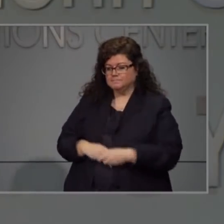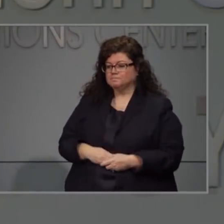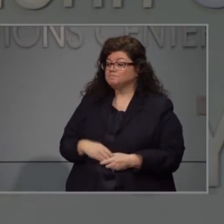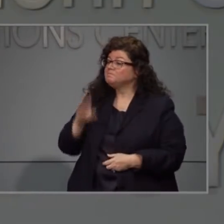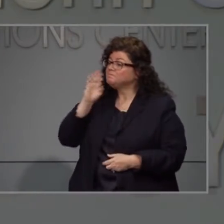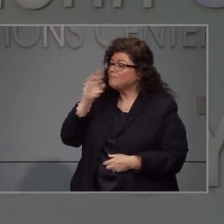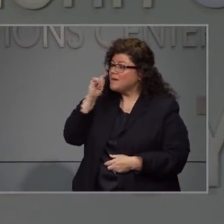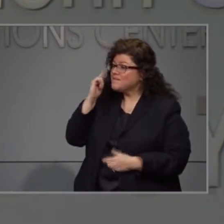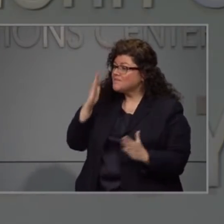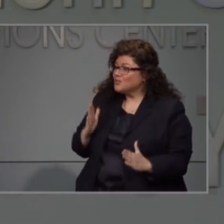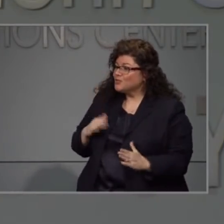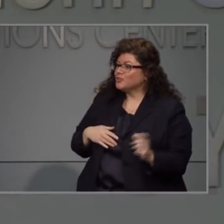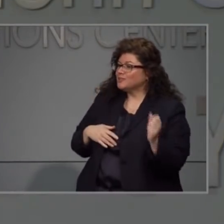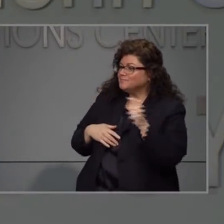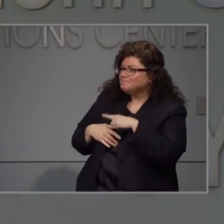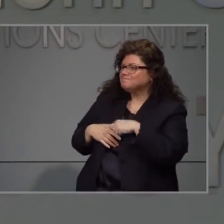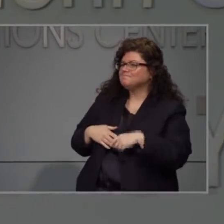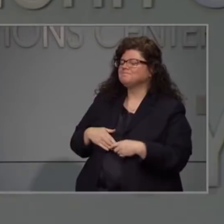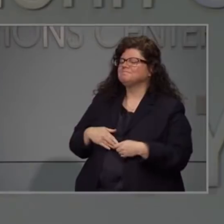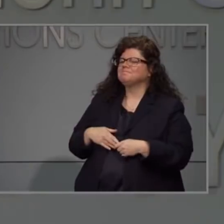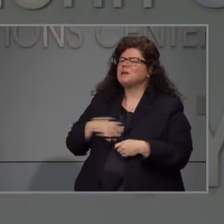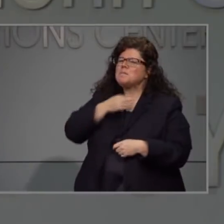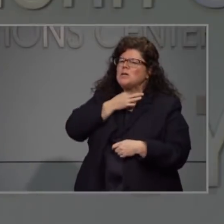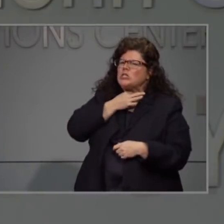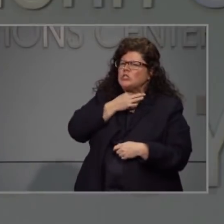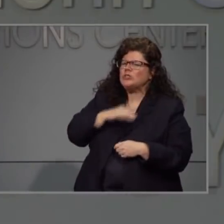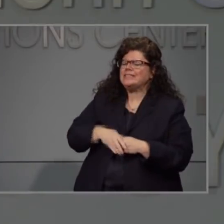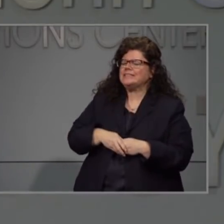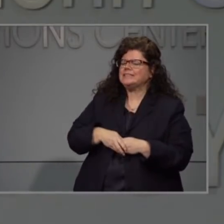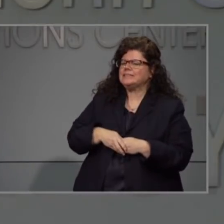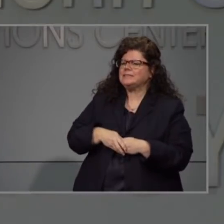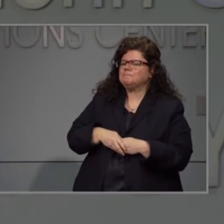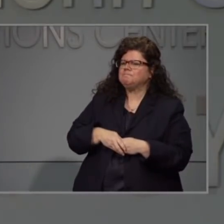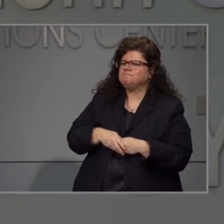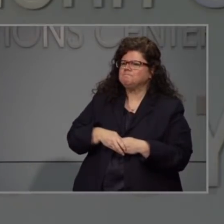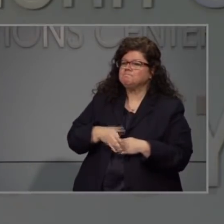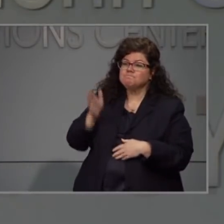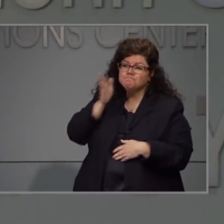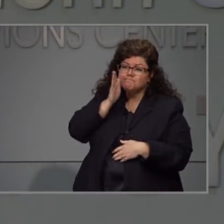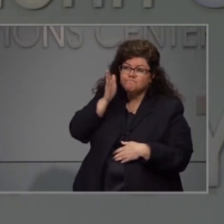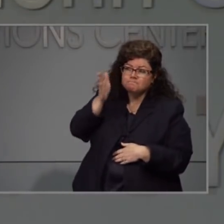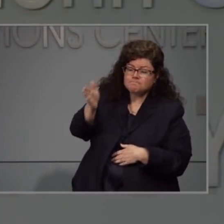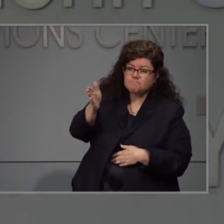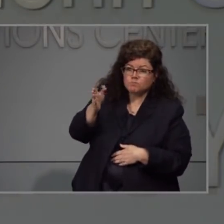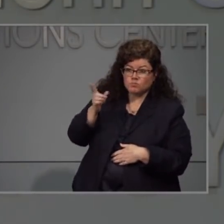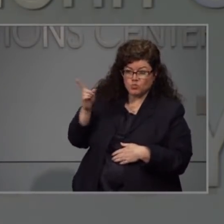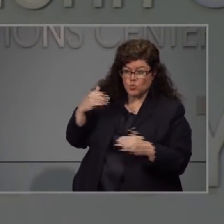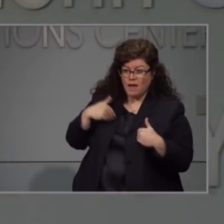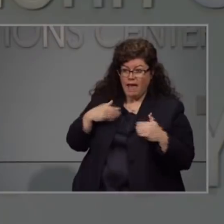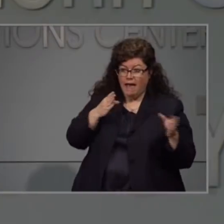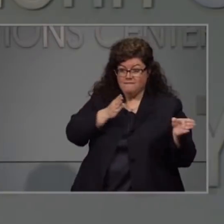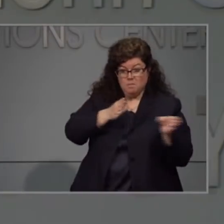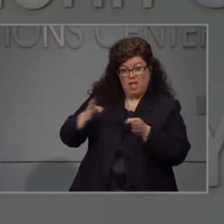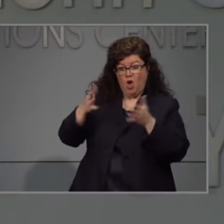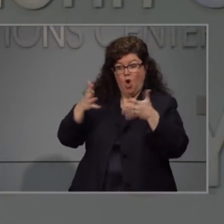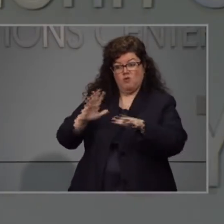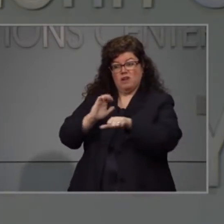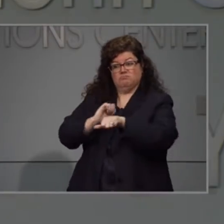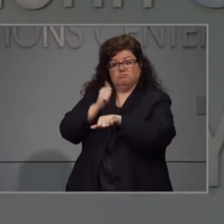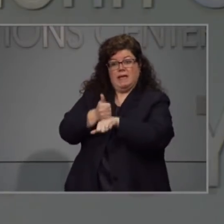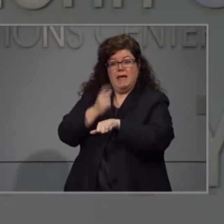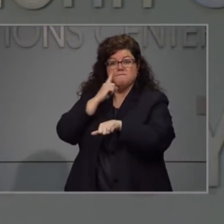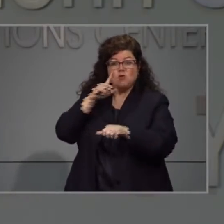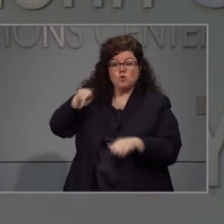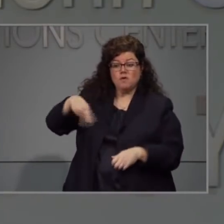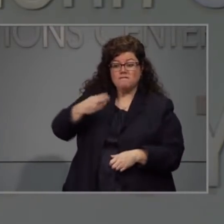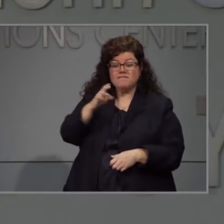Hi, Governor. I was wondering, as we look forward, if you all have plans for phase 3, if that's the